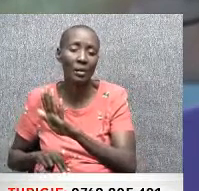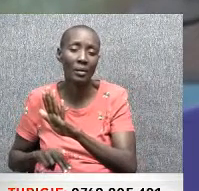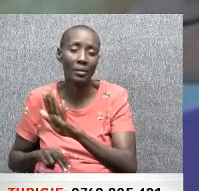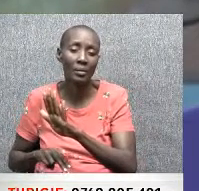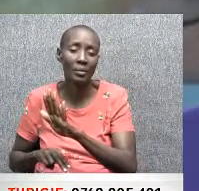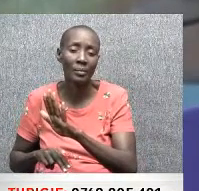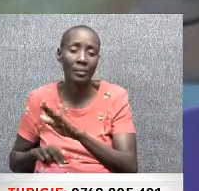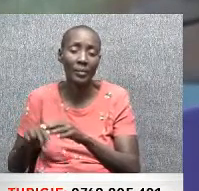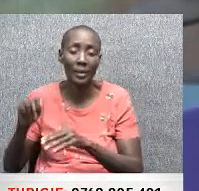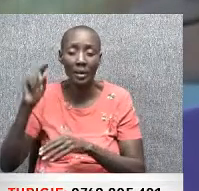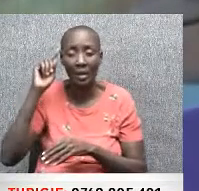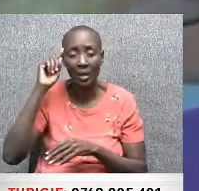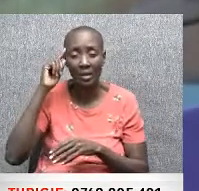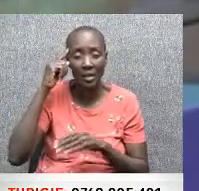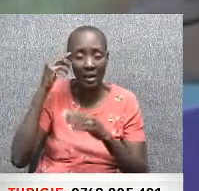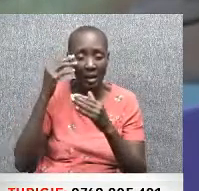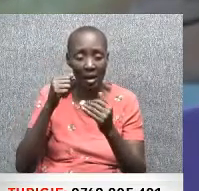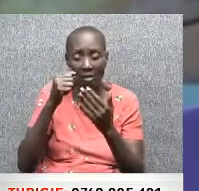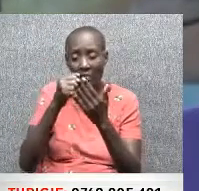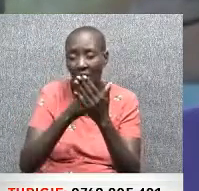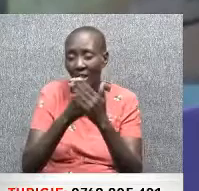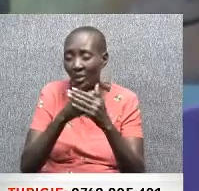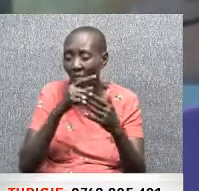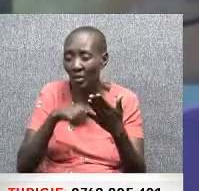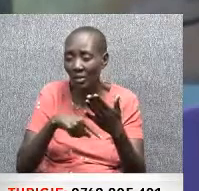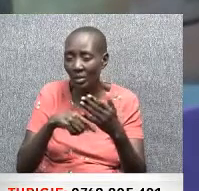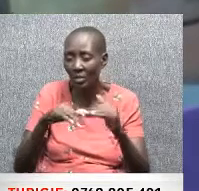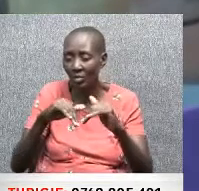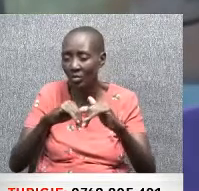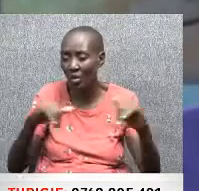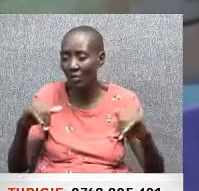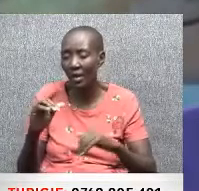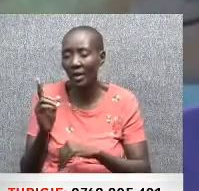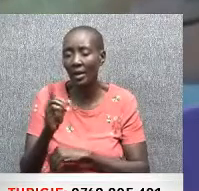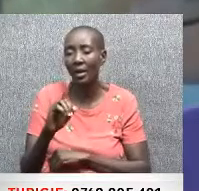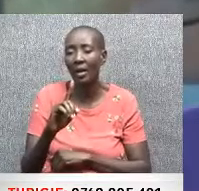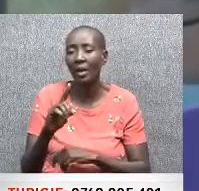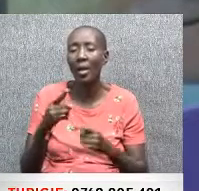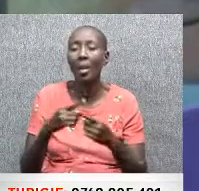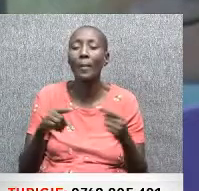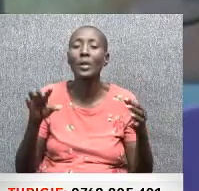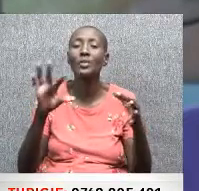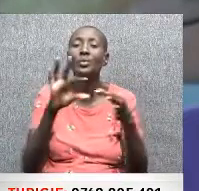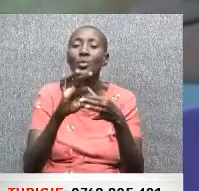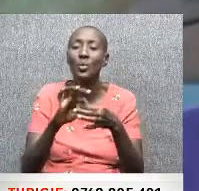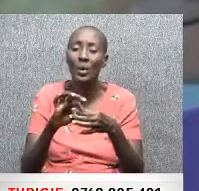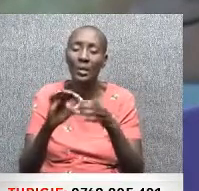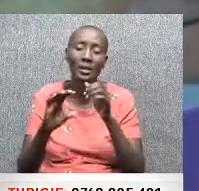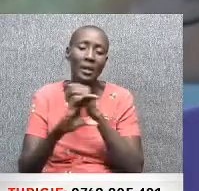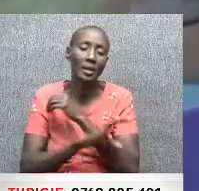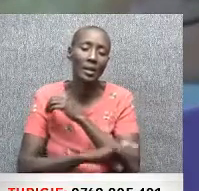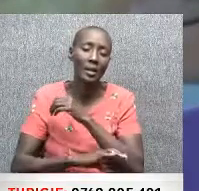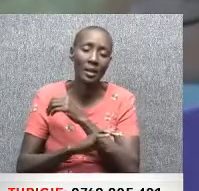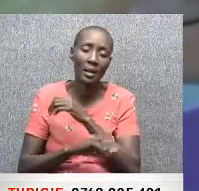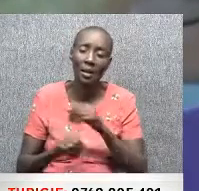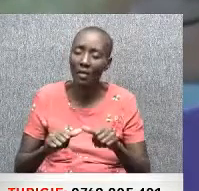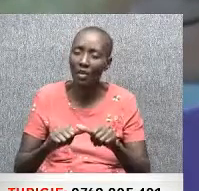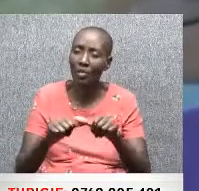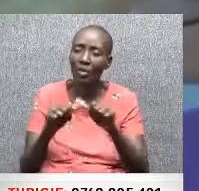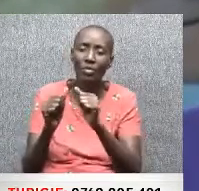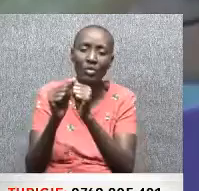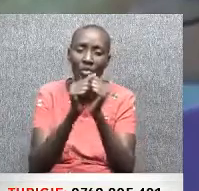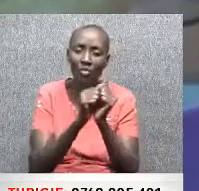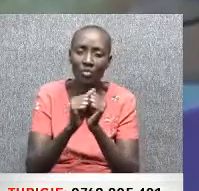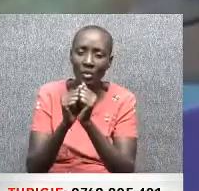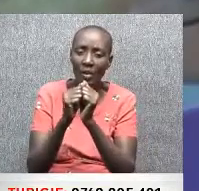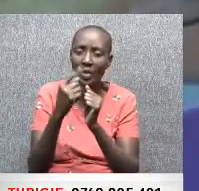I think what we should be fighting for is not to divide, but to unite this country so that we move together as